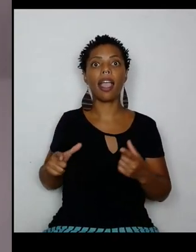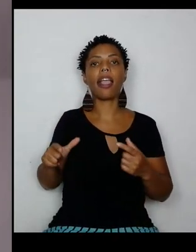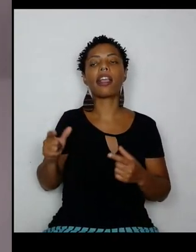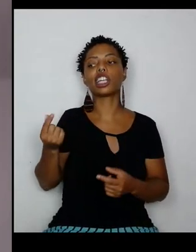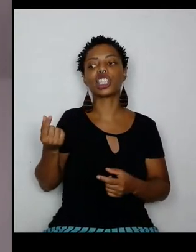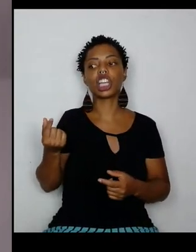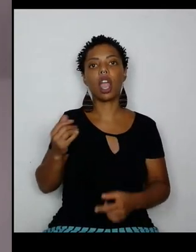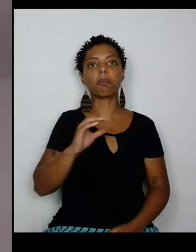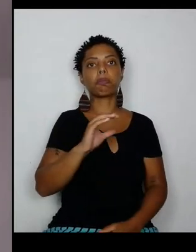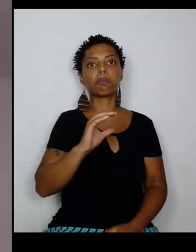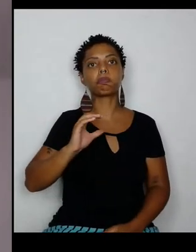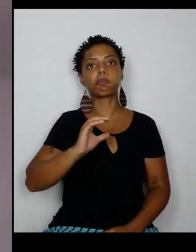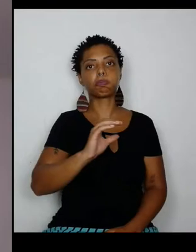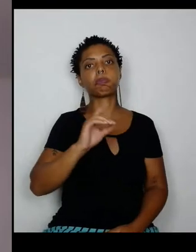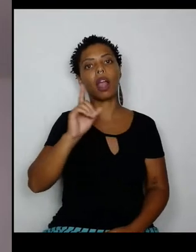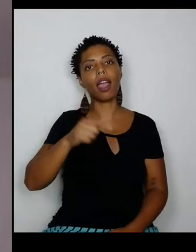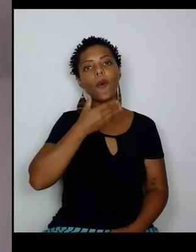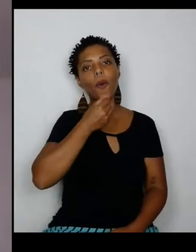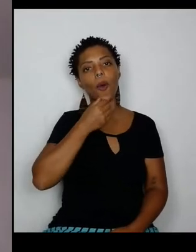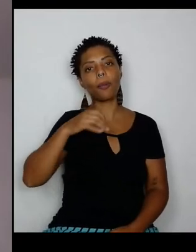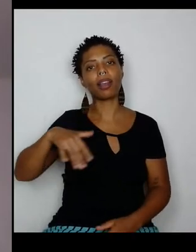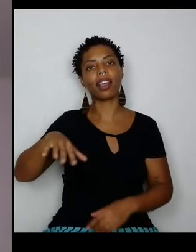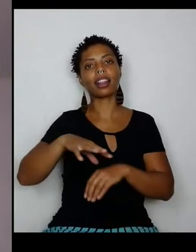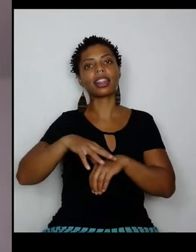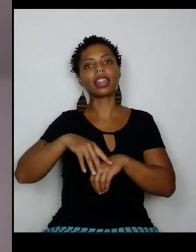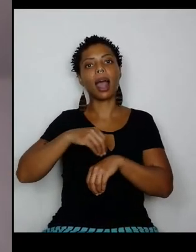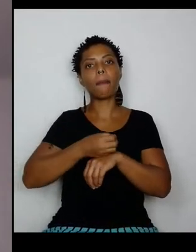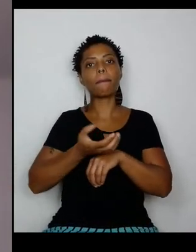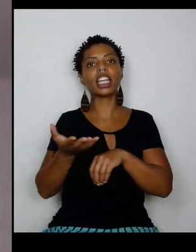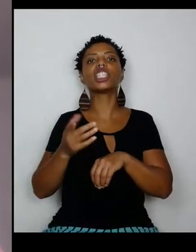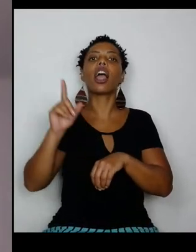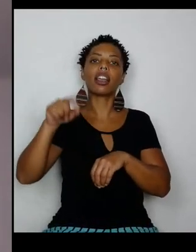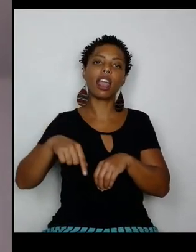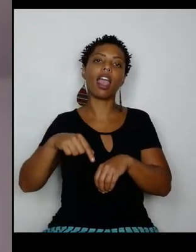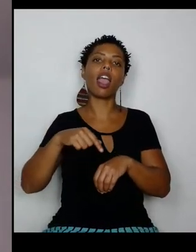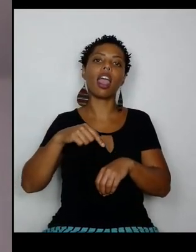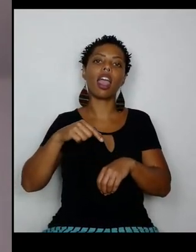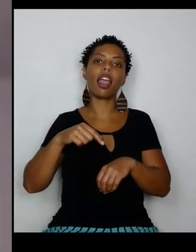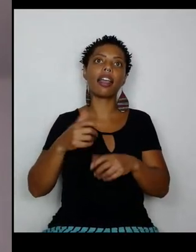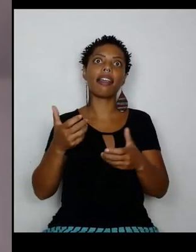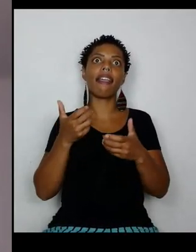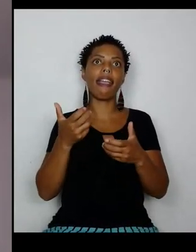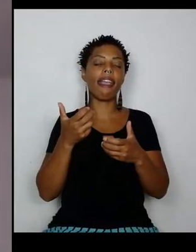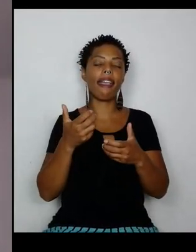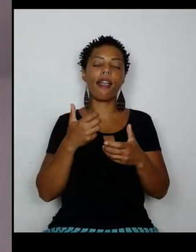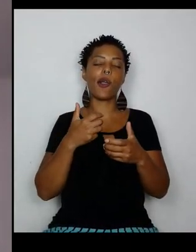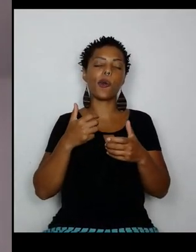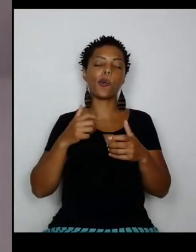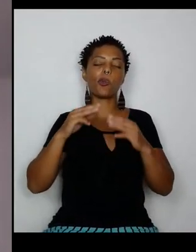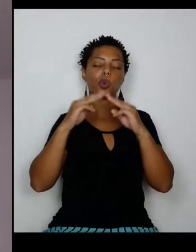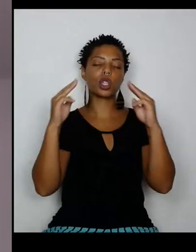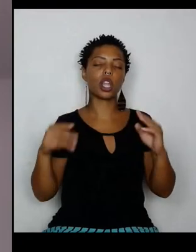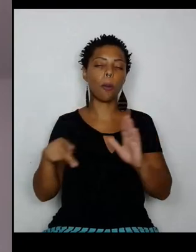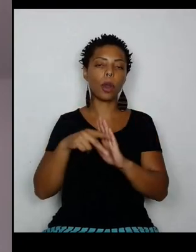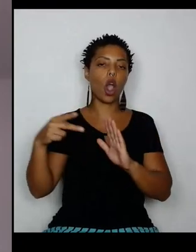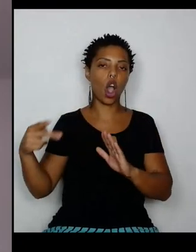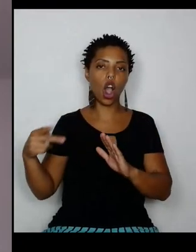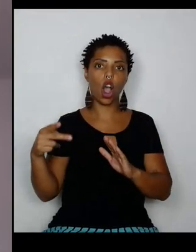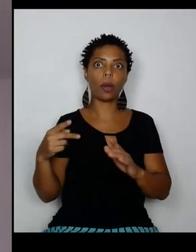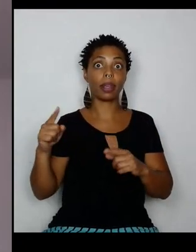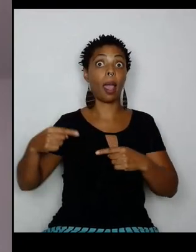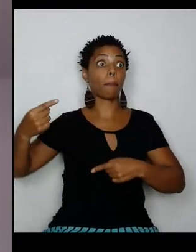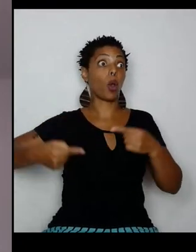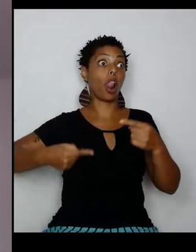so they used these financial resources from this great magnet a person who dreamed about having his own